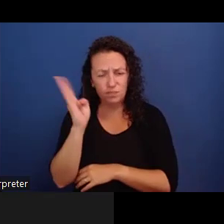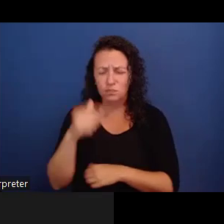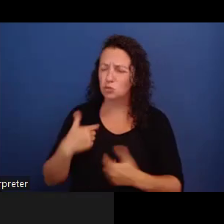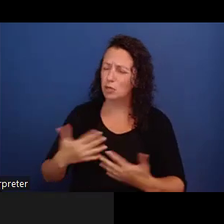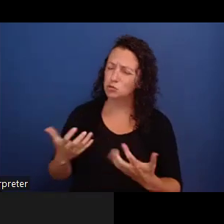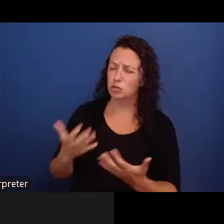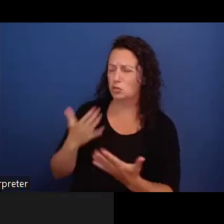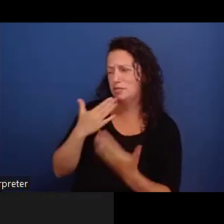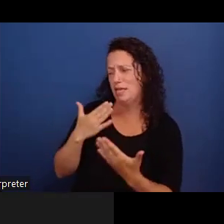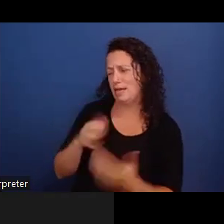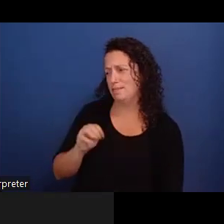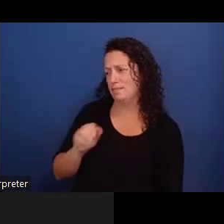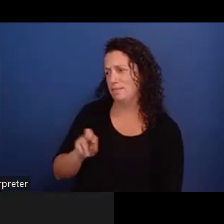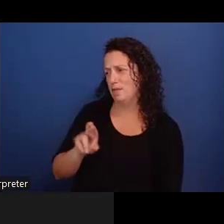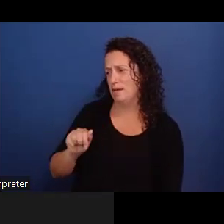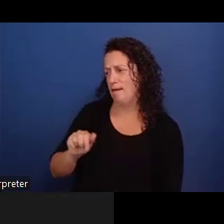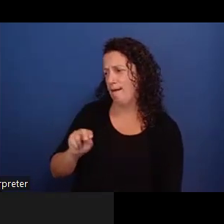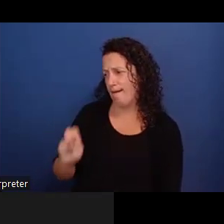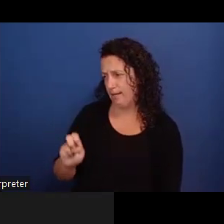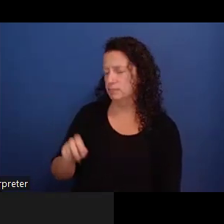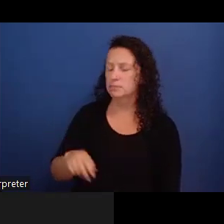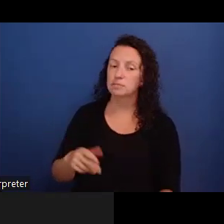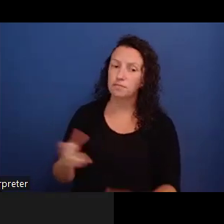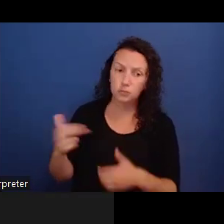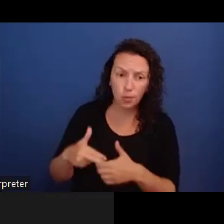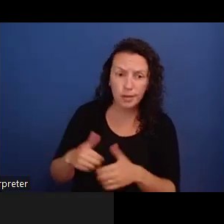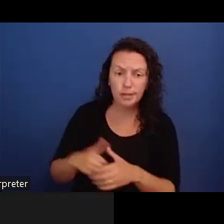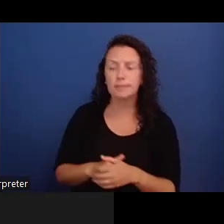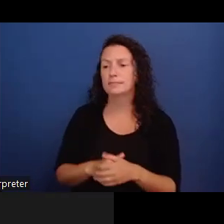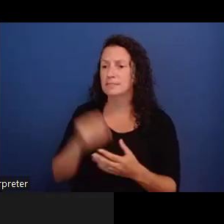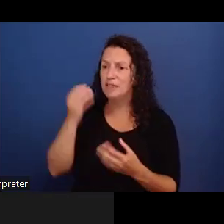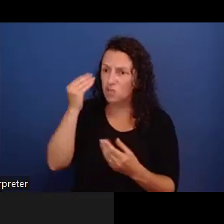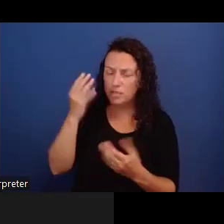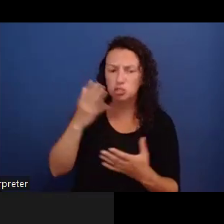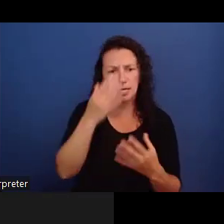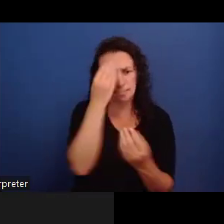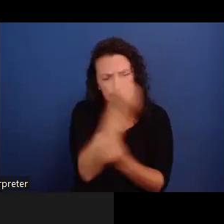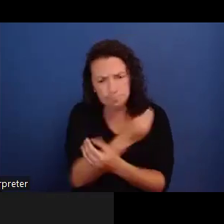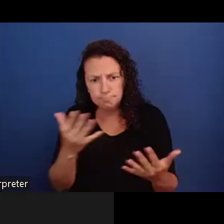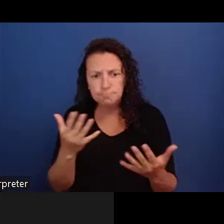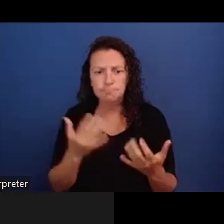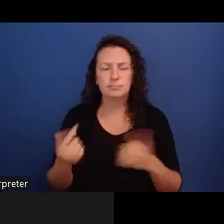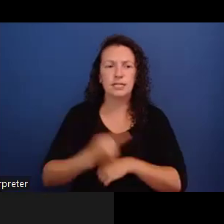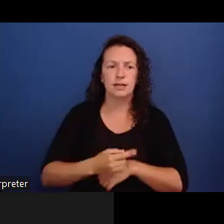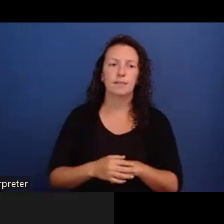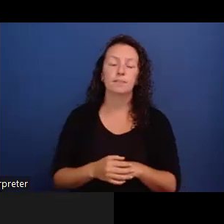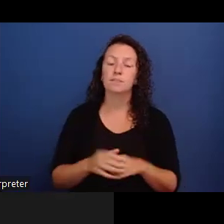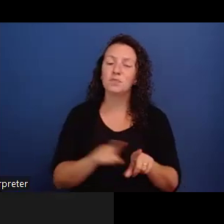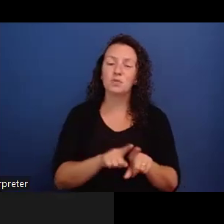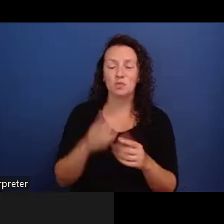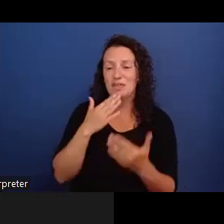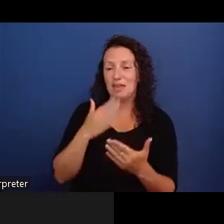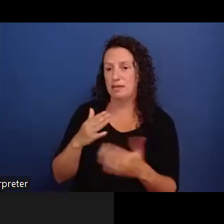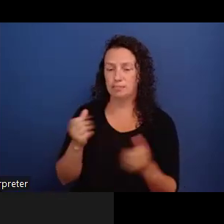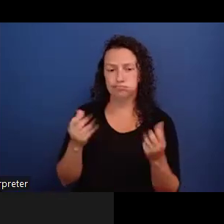for joining me and sharing her knowledge and experience with us today. I also want to thank our ASL